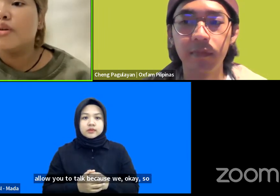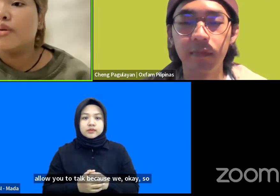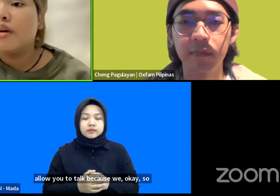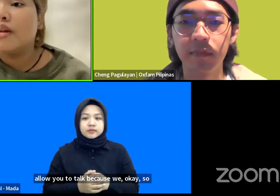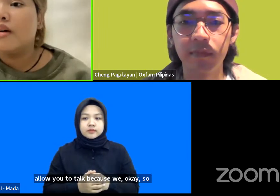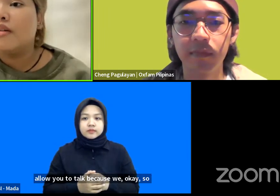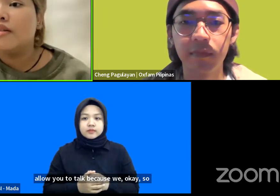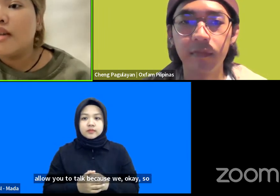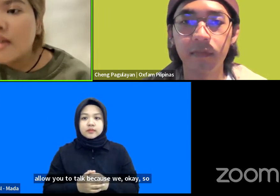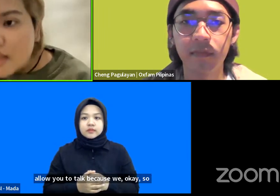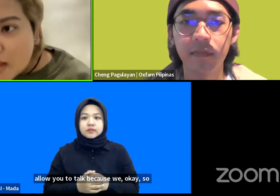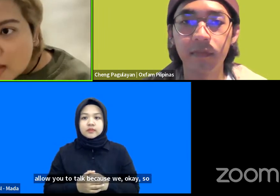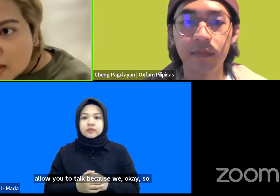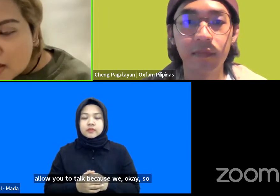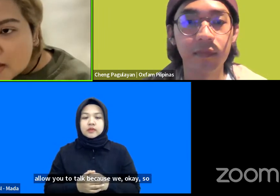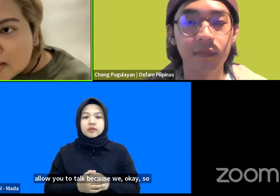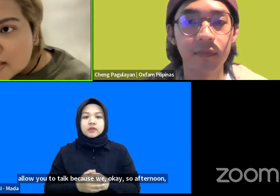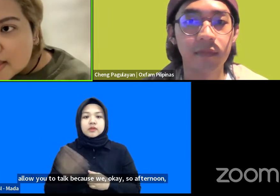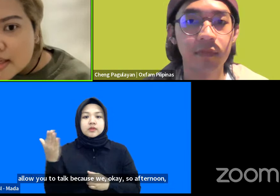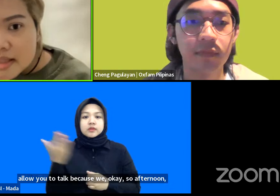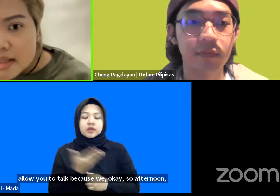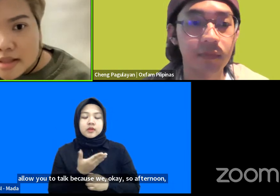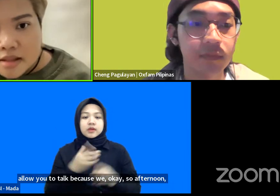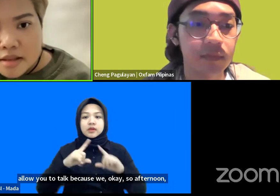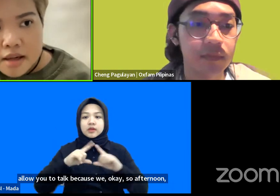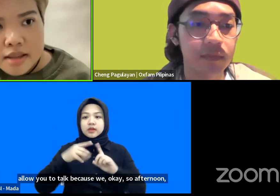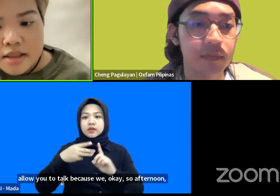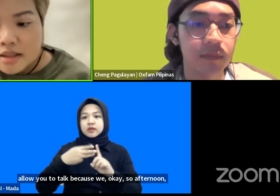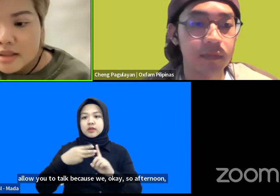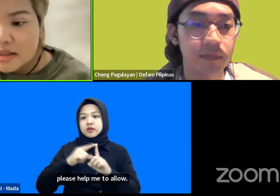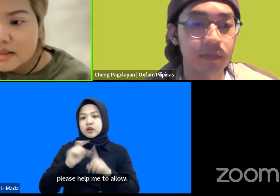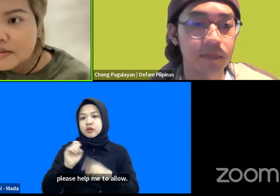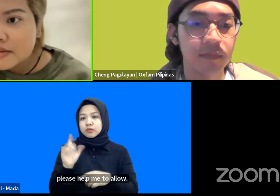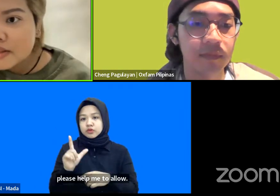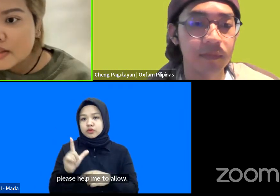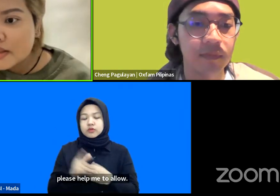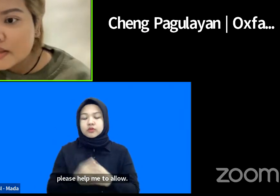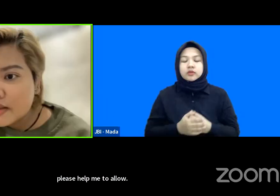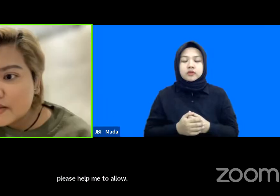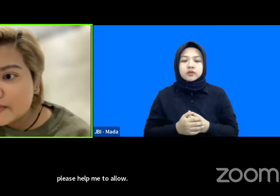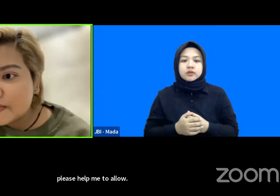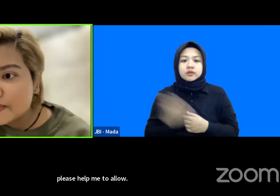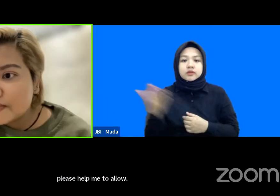me to allow these attendees to talk.